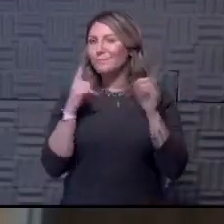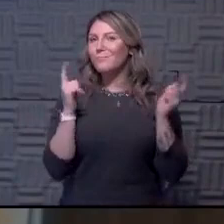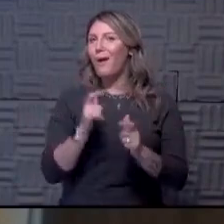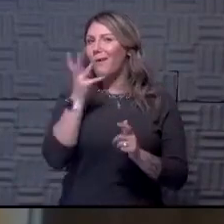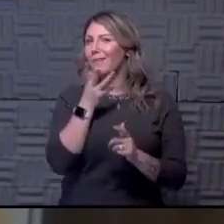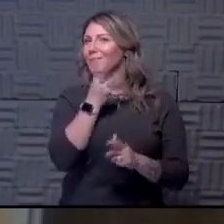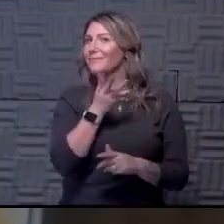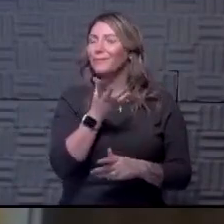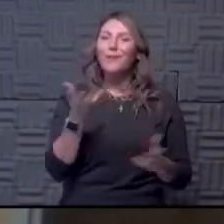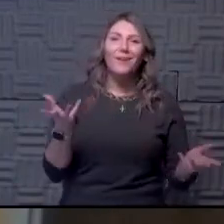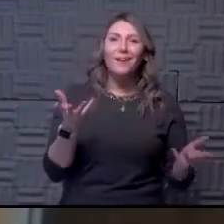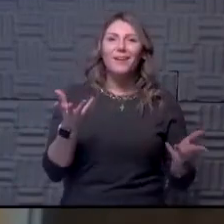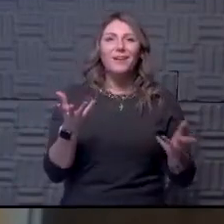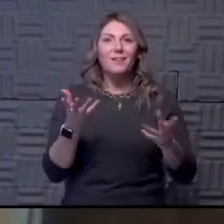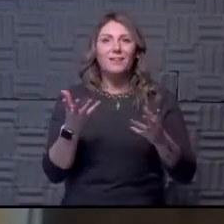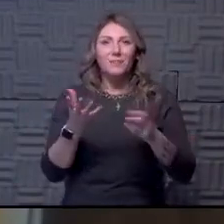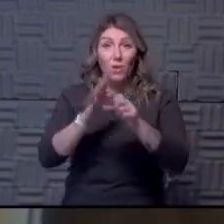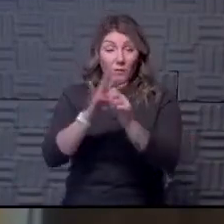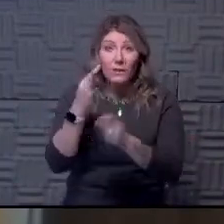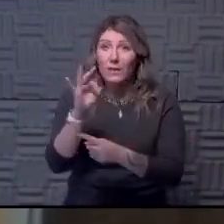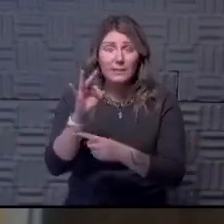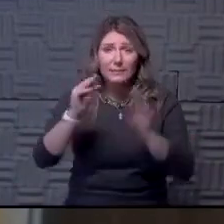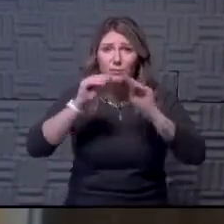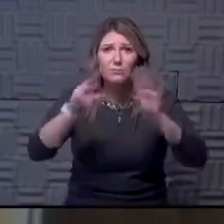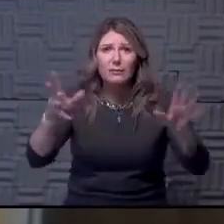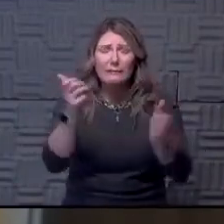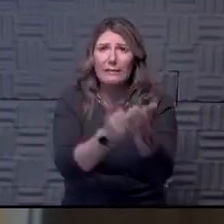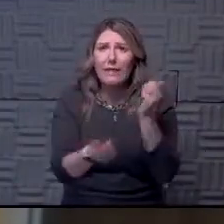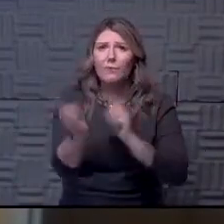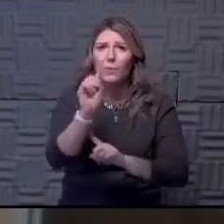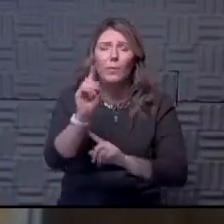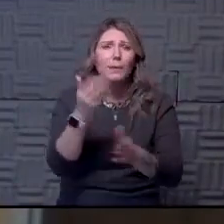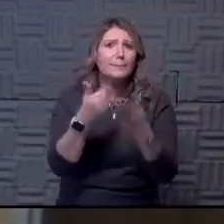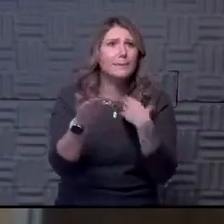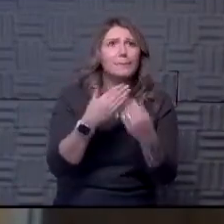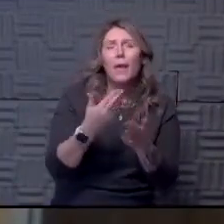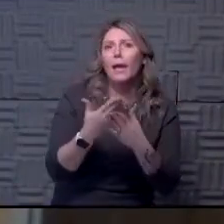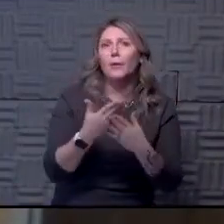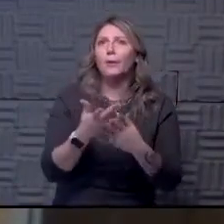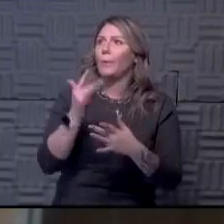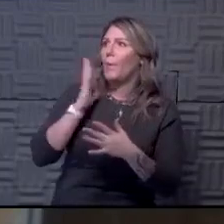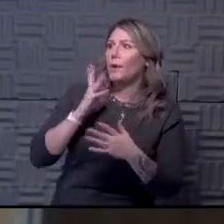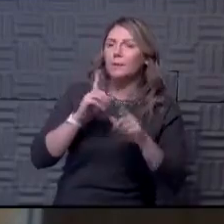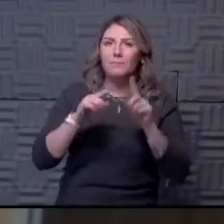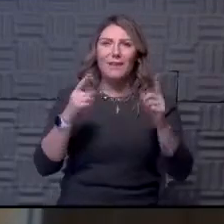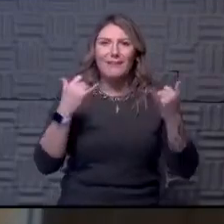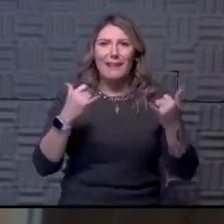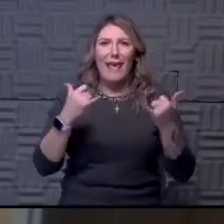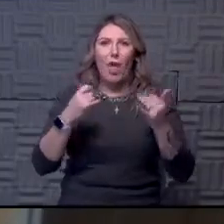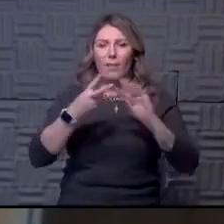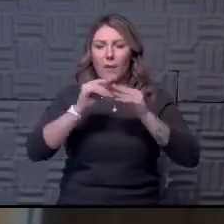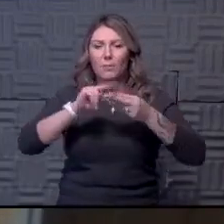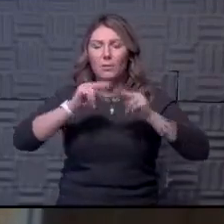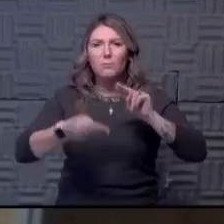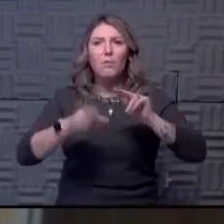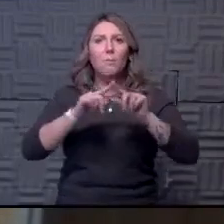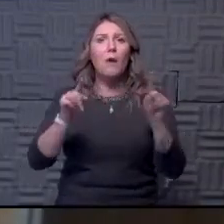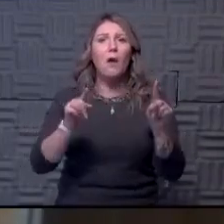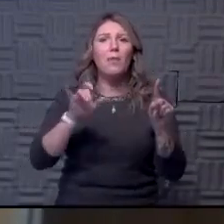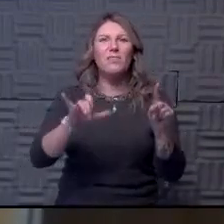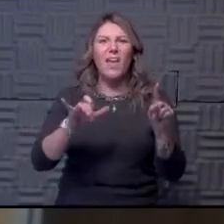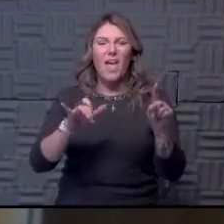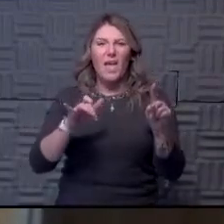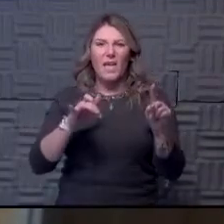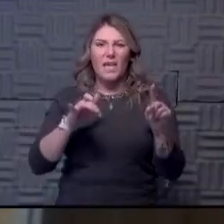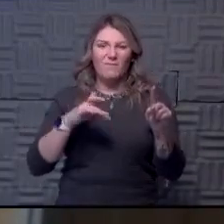that COVID-19 is spreading everywhere, regardless, or was, and now it's on the decline. But I think that sense of